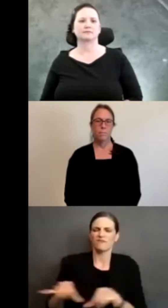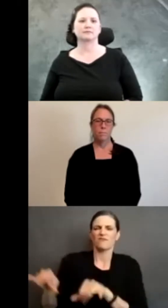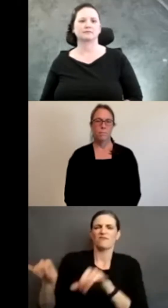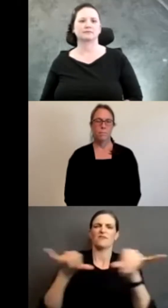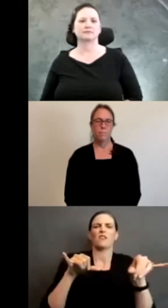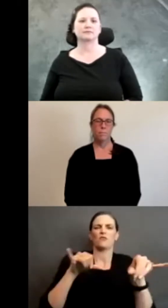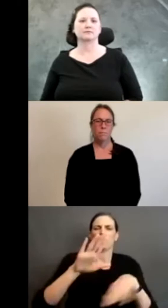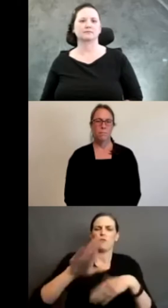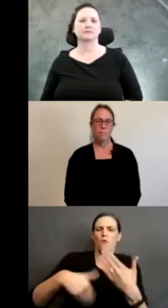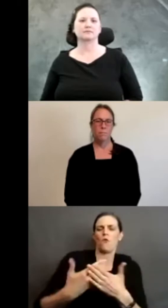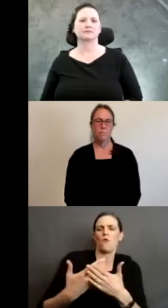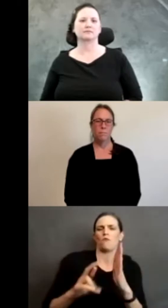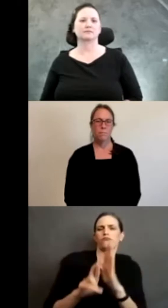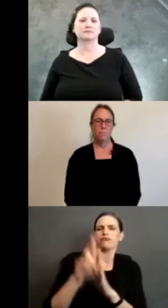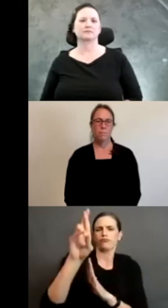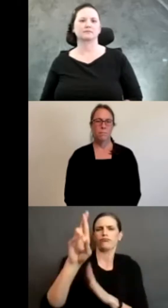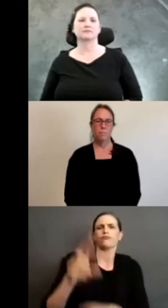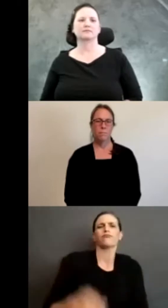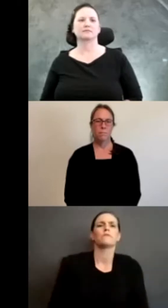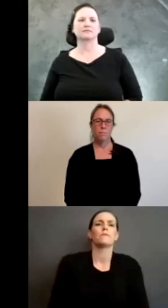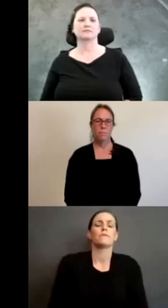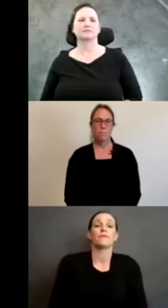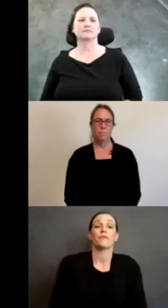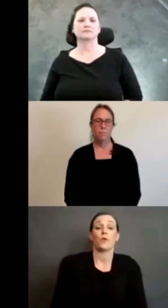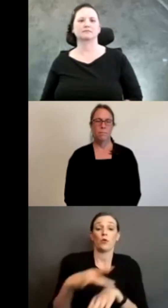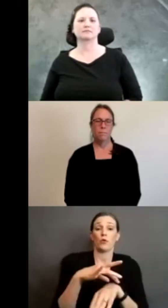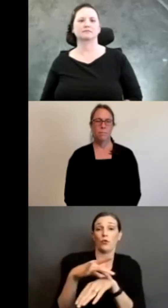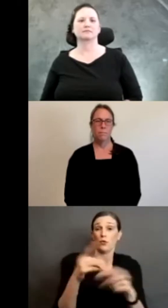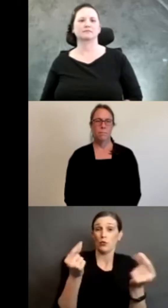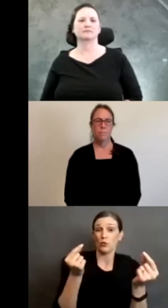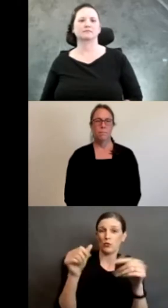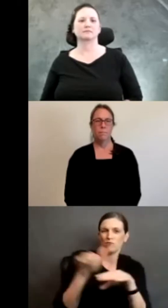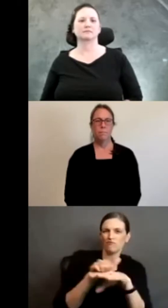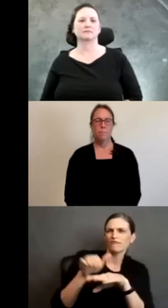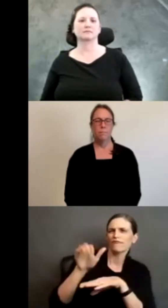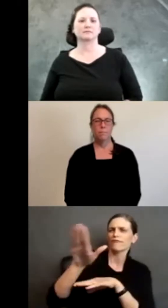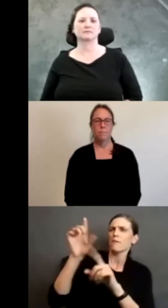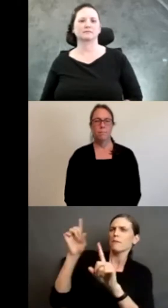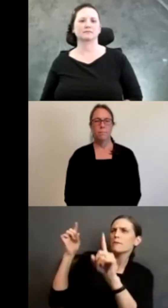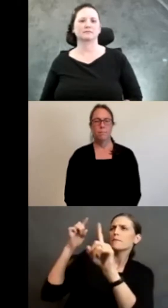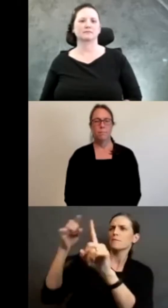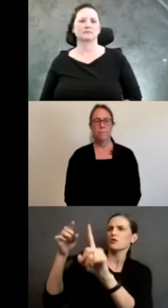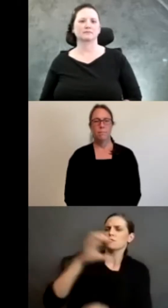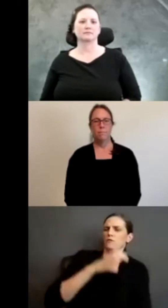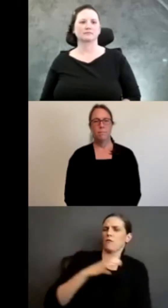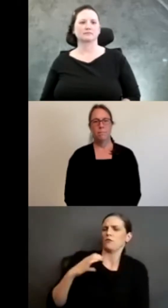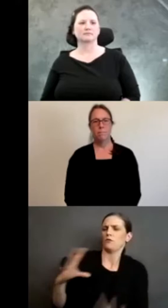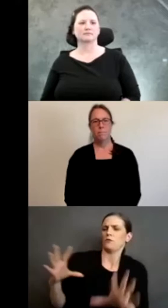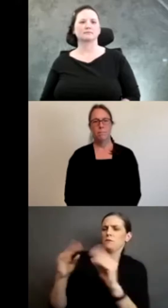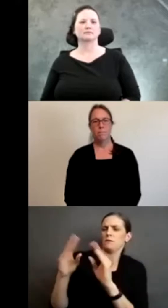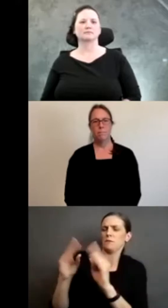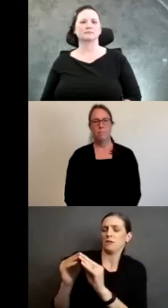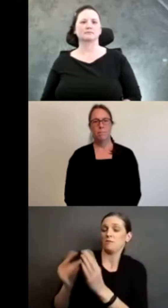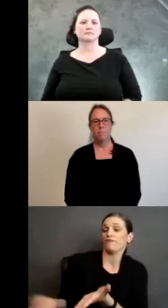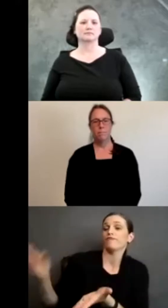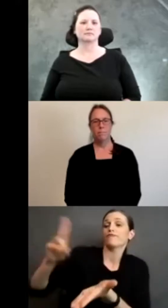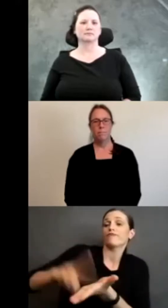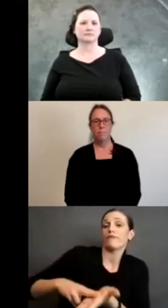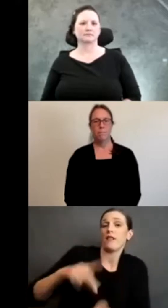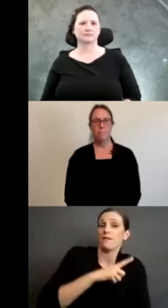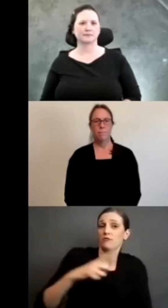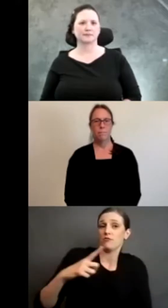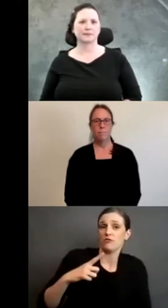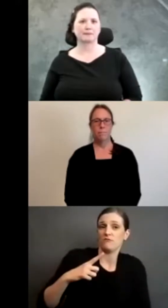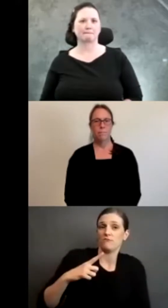spacecraft. Earth is sending a mission to the council meeting to sign the legislation and deliver the